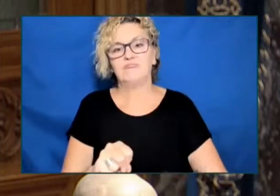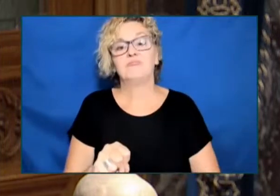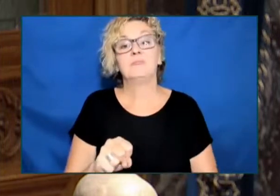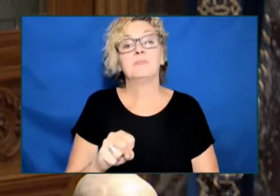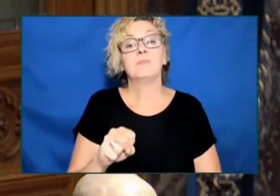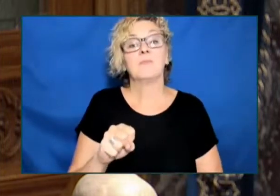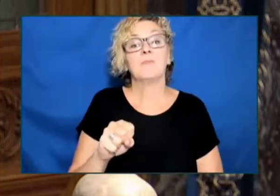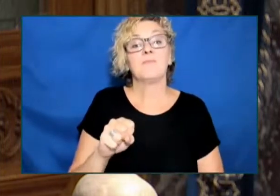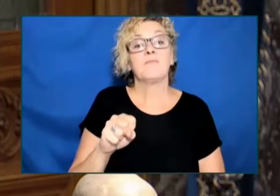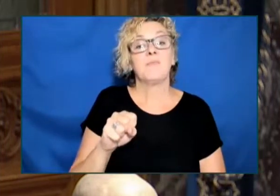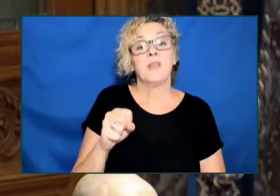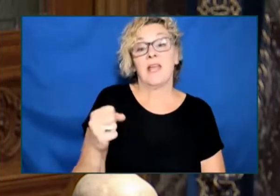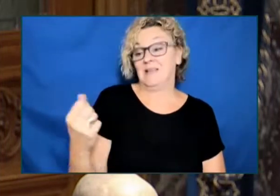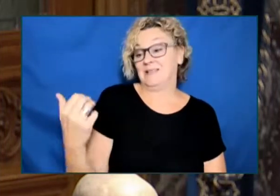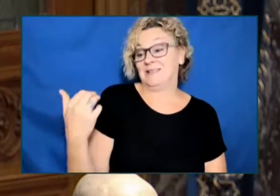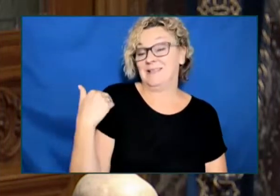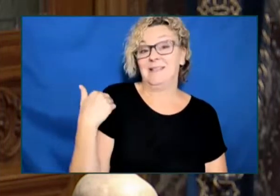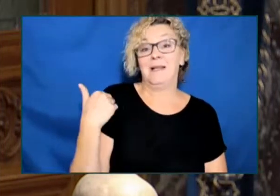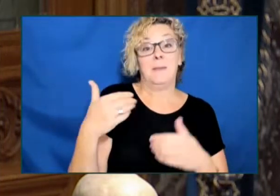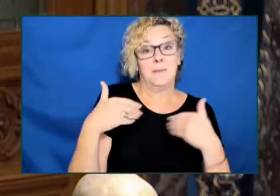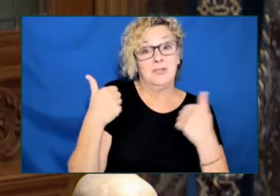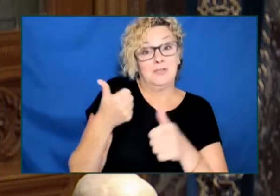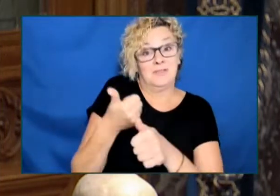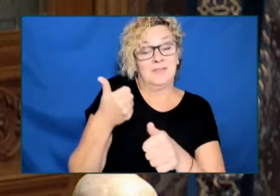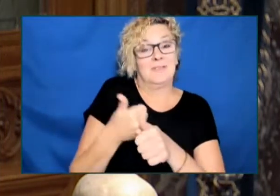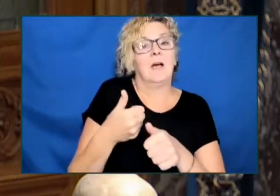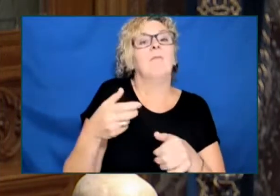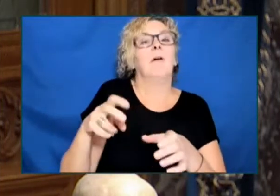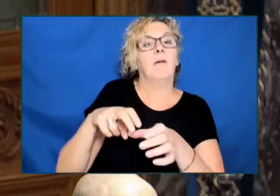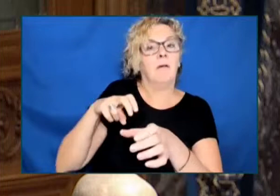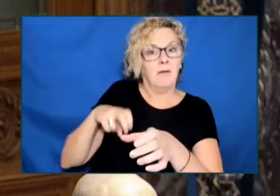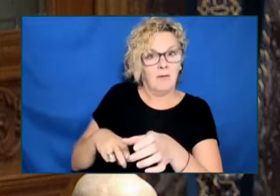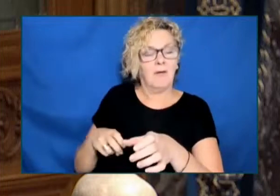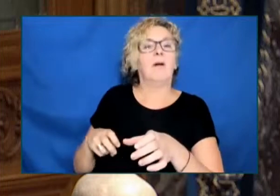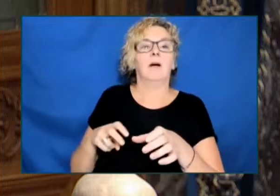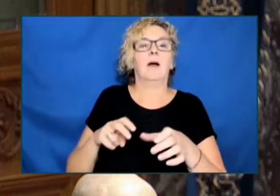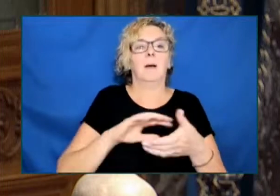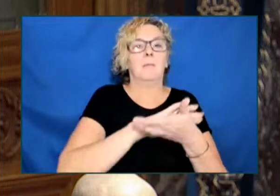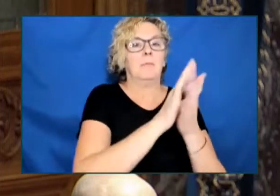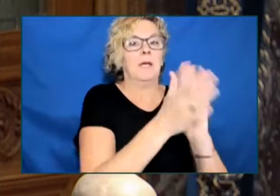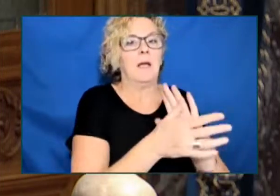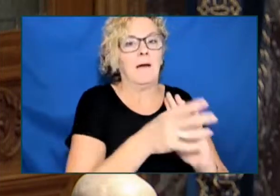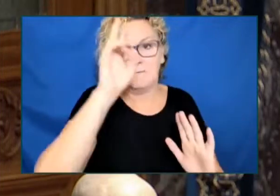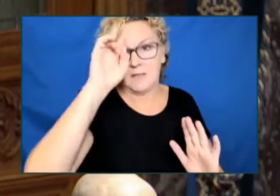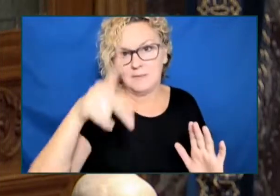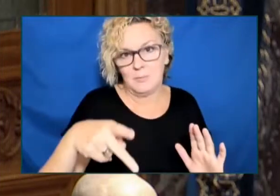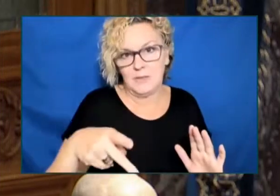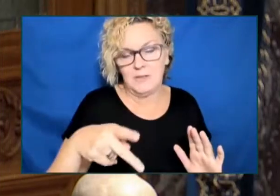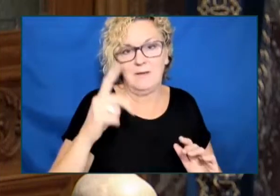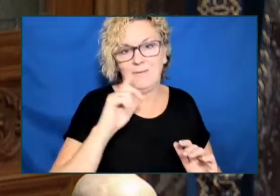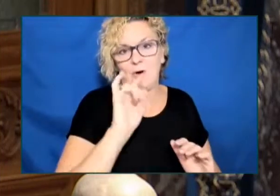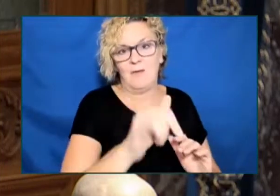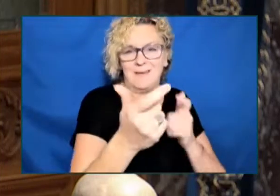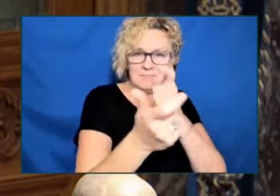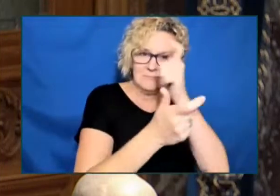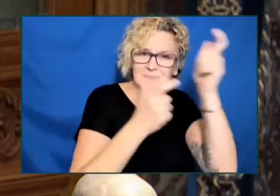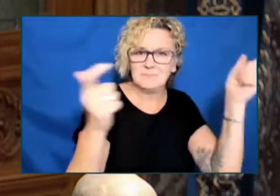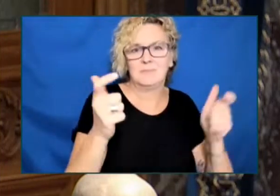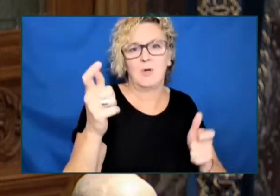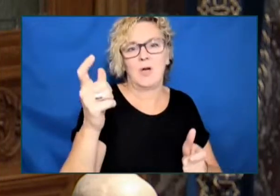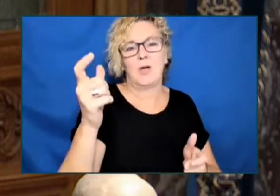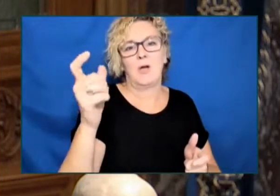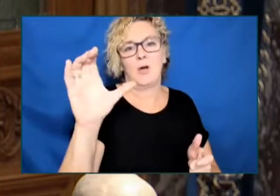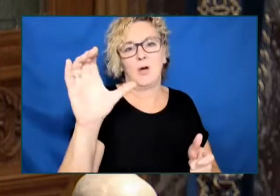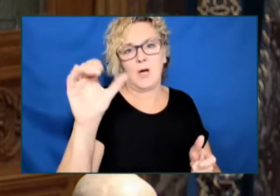presidency role in this giant corporation. A giant corporation that lobbies this government